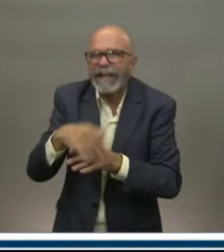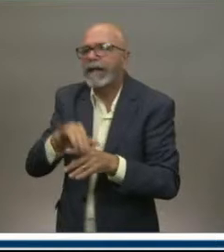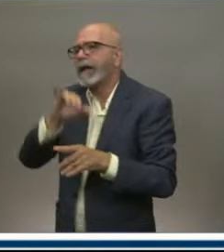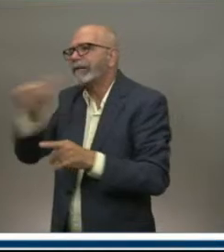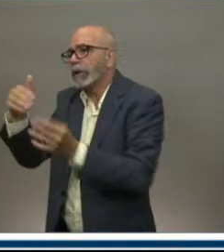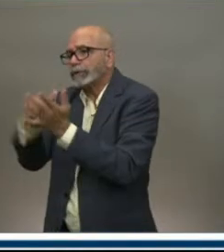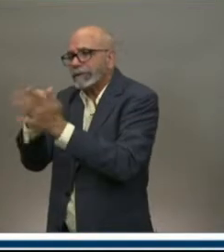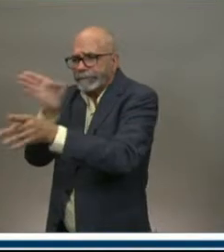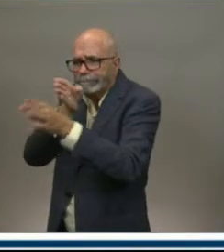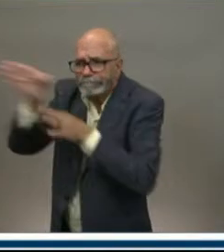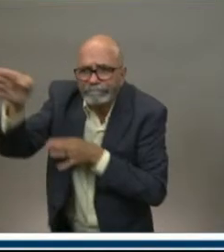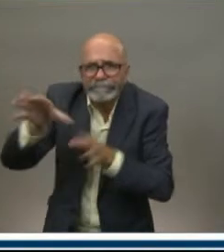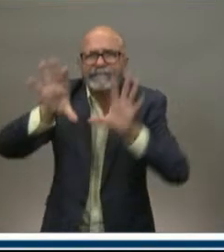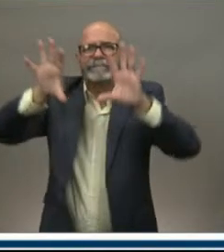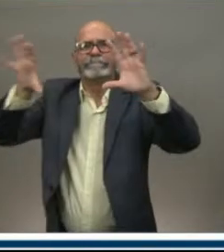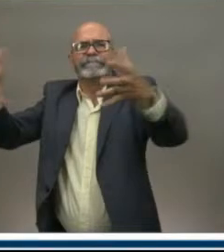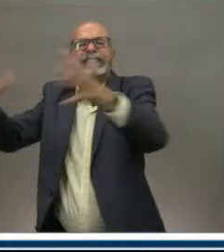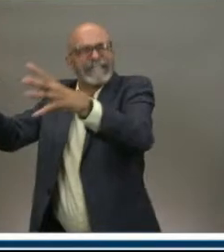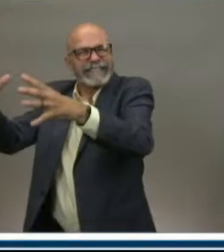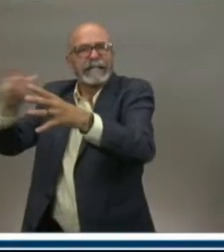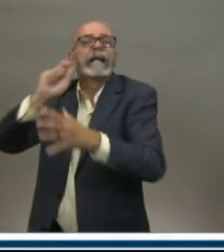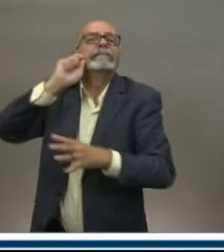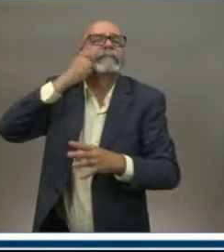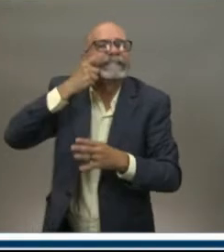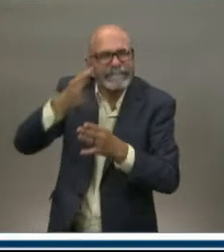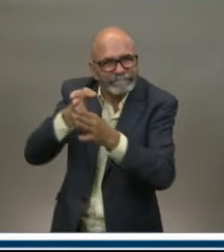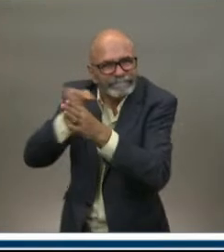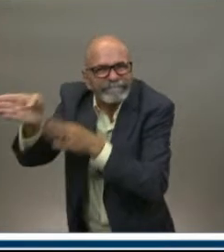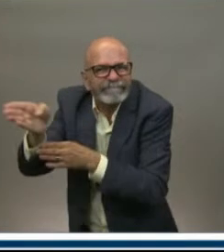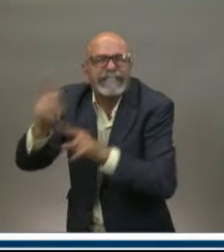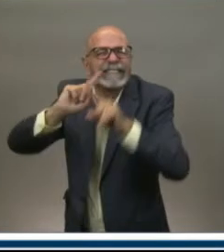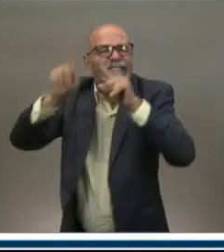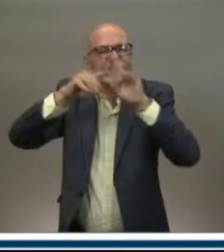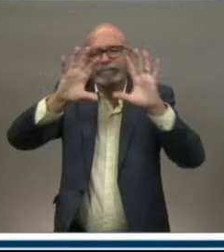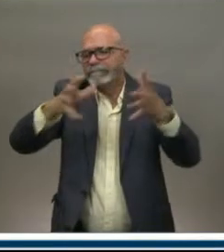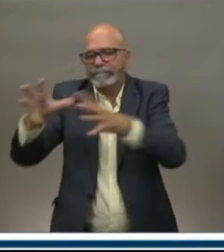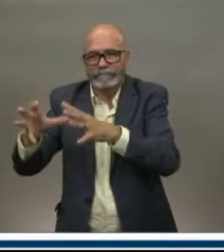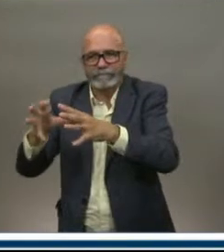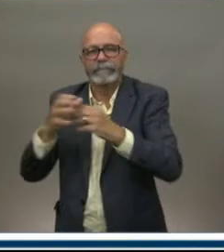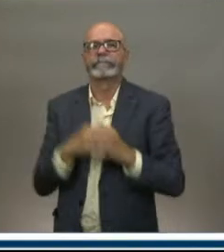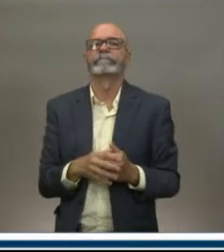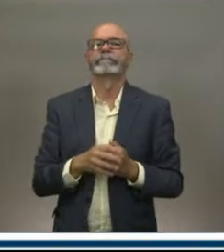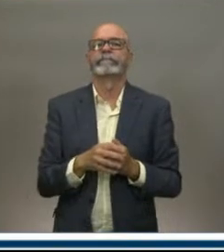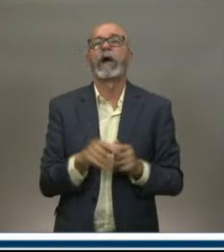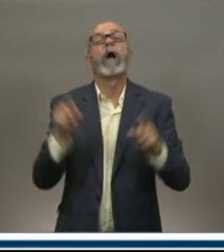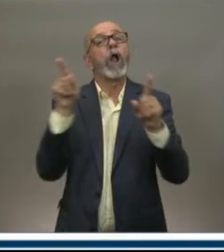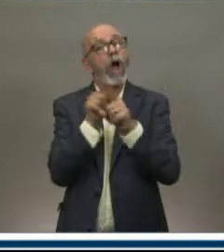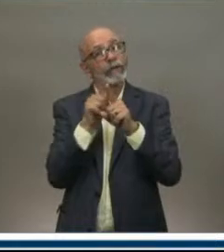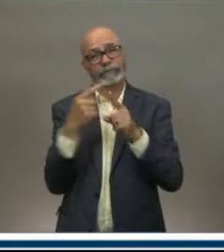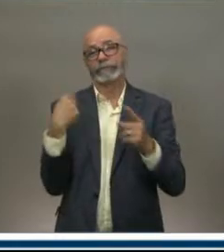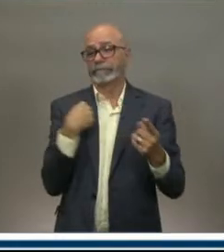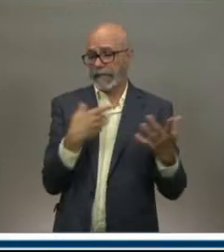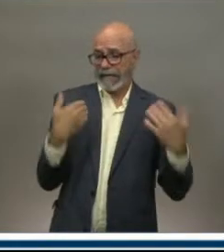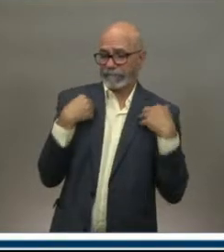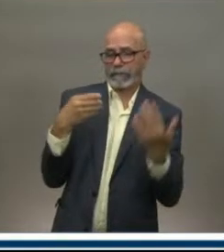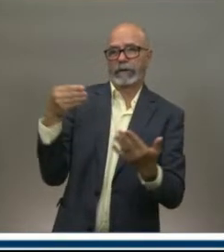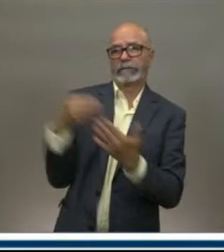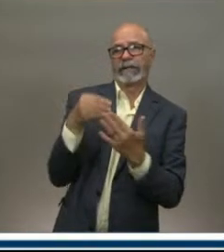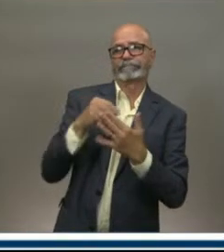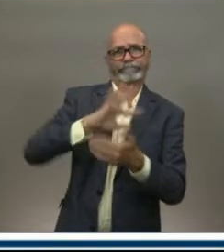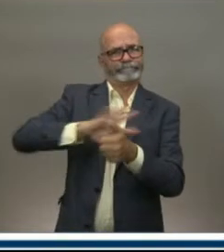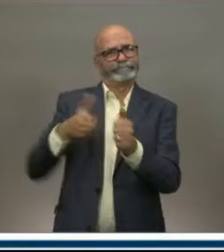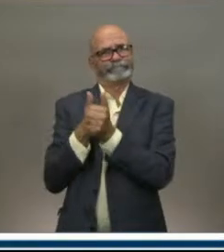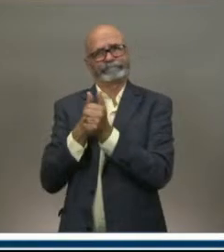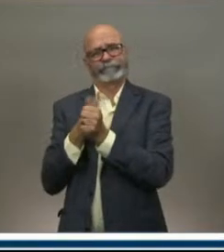available throughout the sector will, of course, require the time to do the hiring, but we have the resources, the financial resources